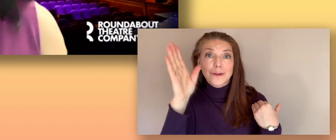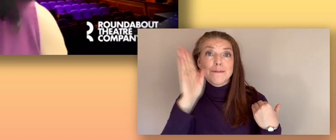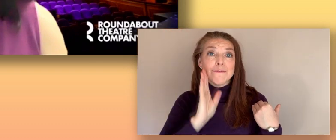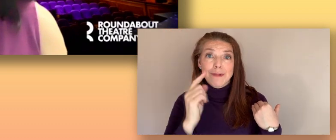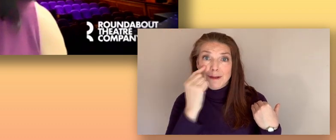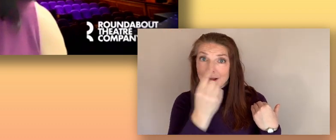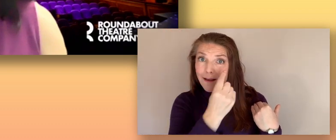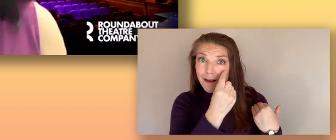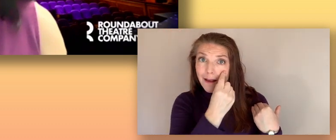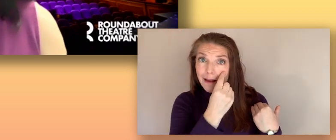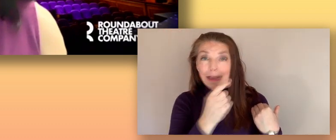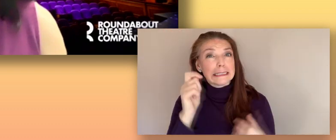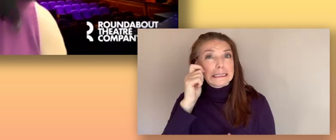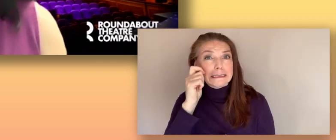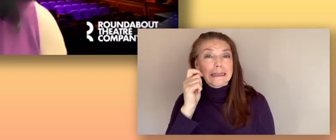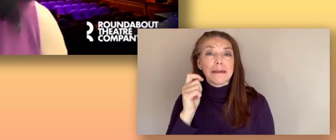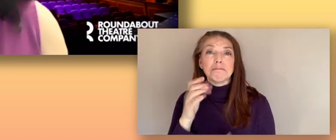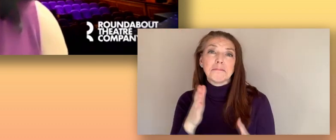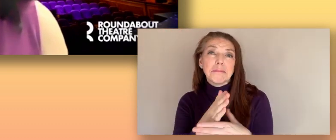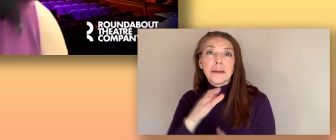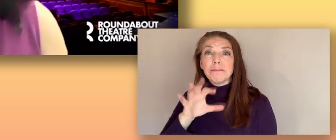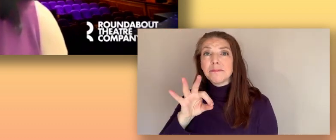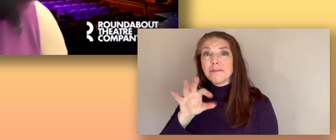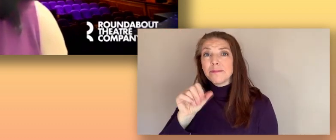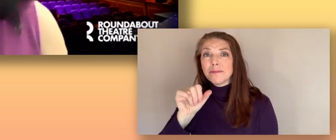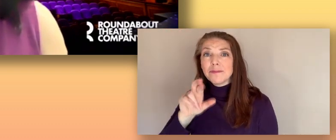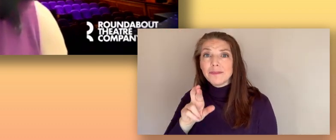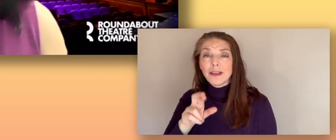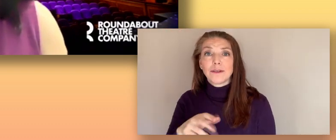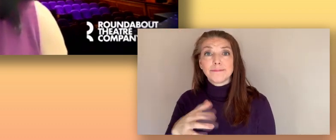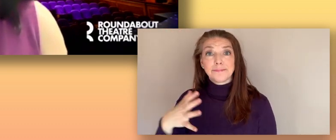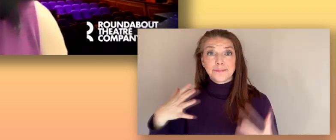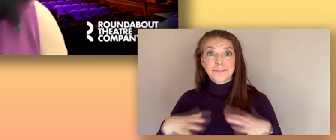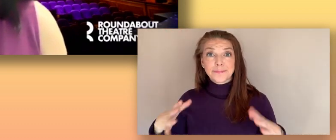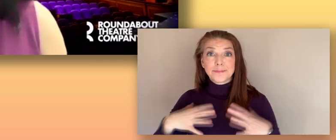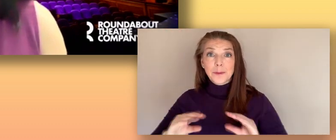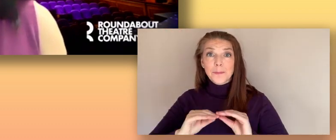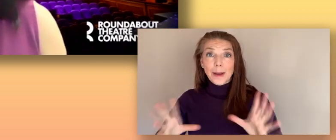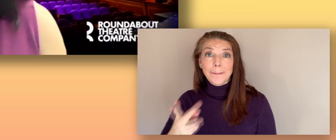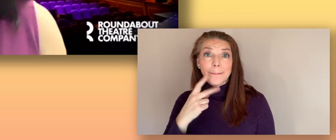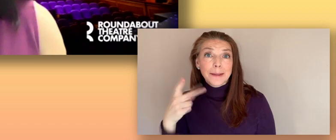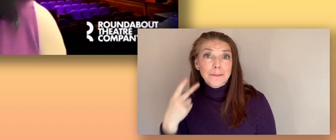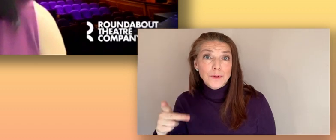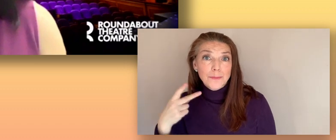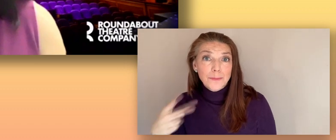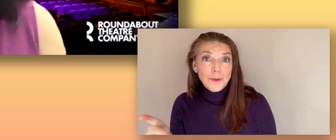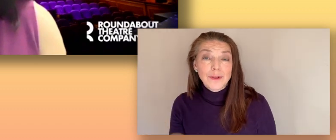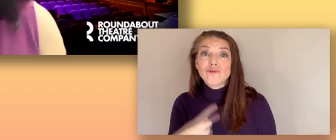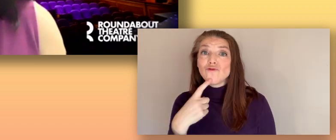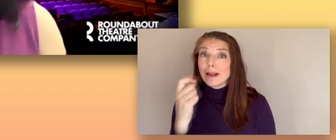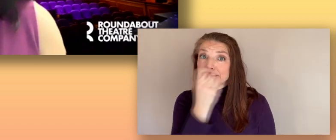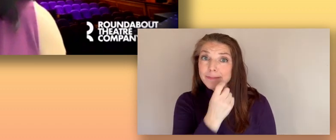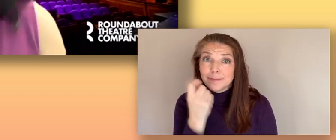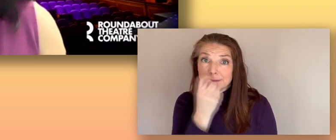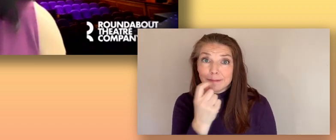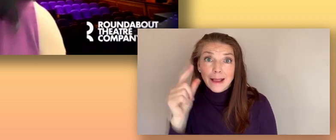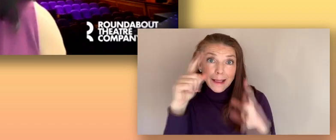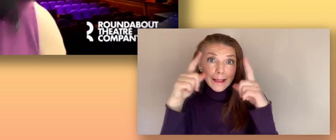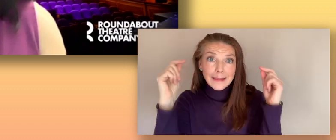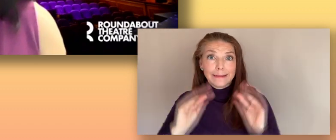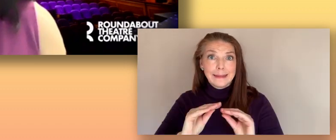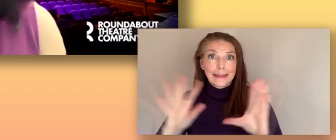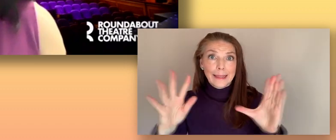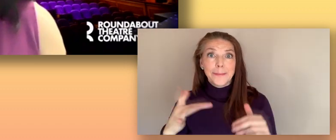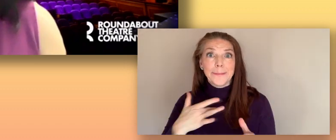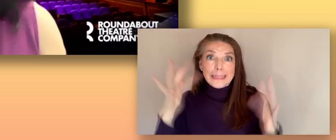eyes, and medium fair skin. I'm wearing a bright pinkish purple dress, red lipstick, and clear cat eye